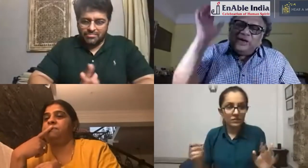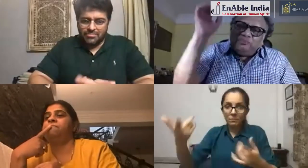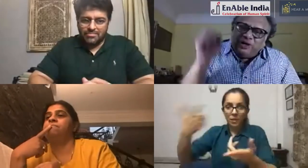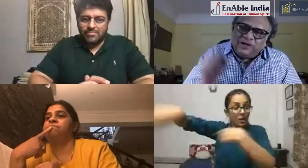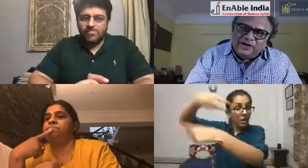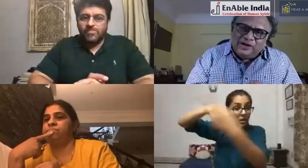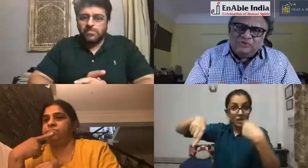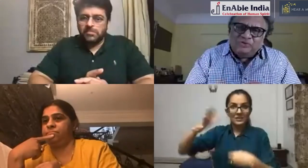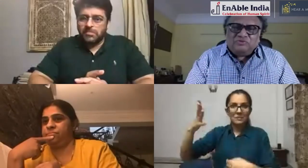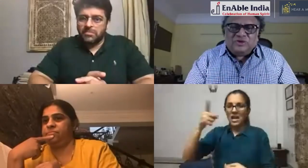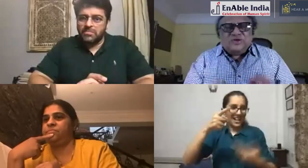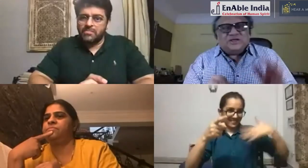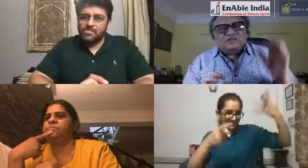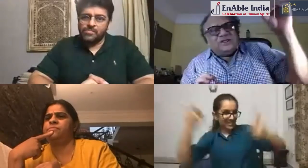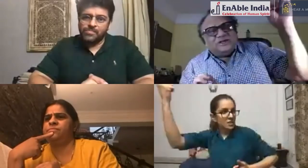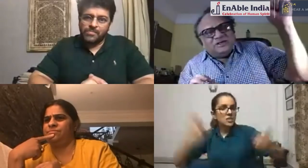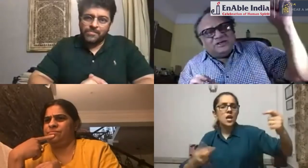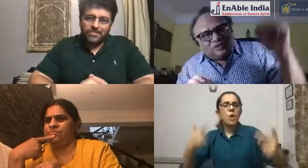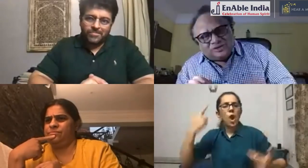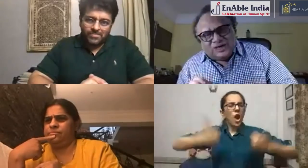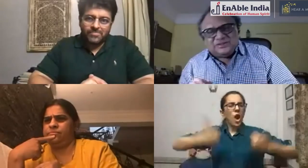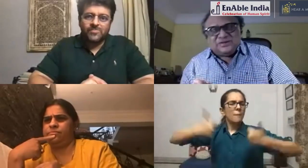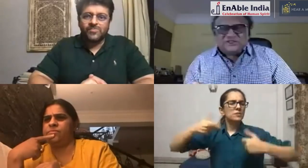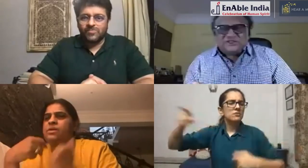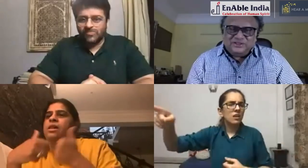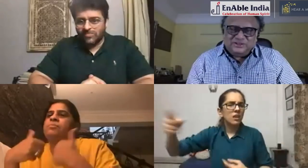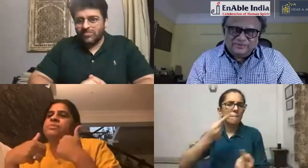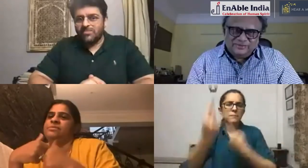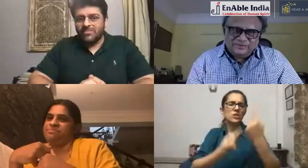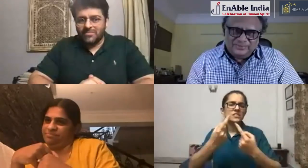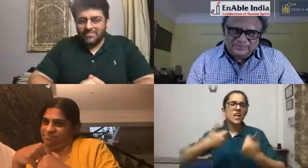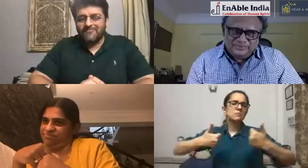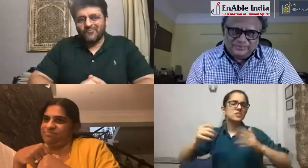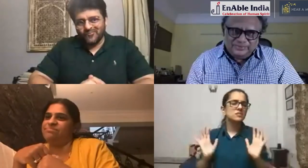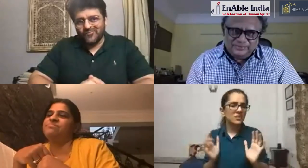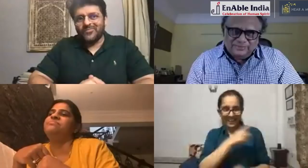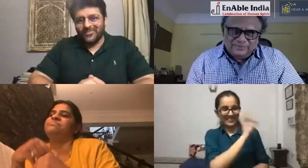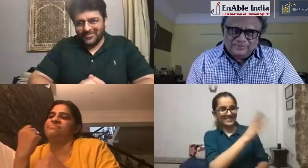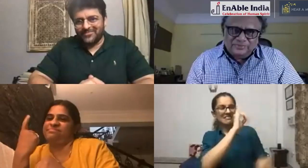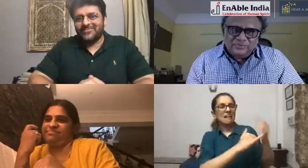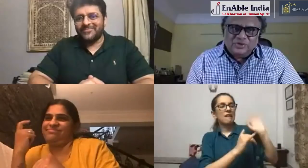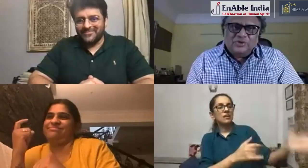They are pulling down one vaccine or the other vaccine.